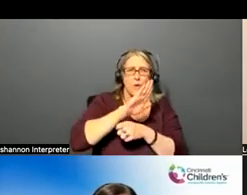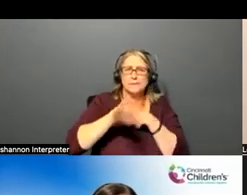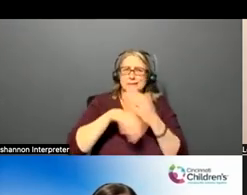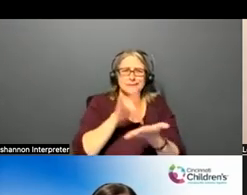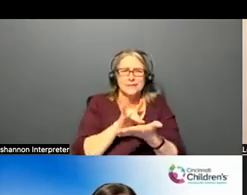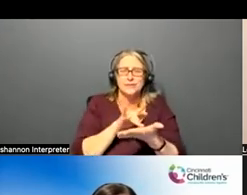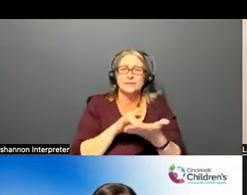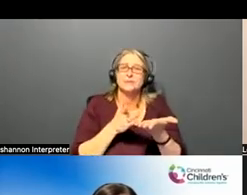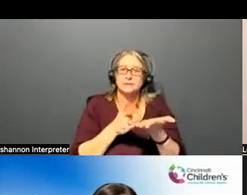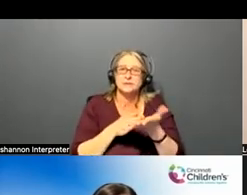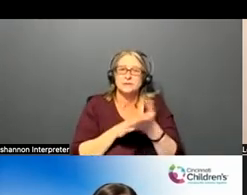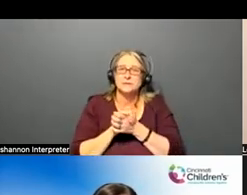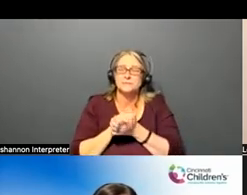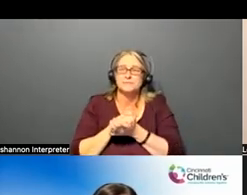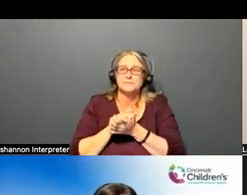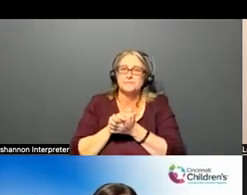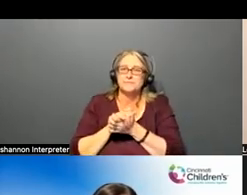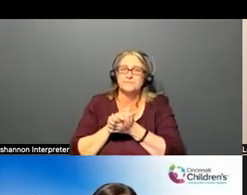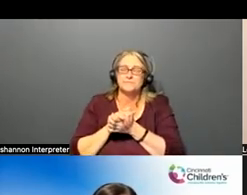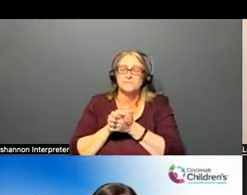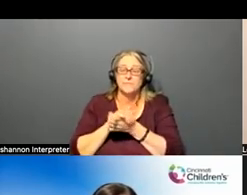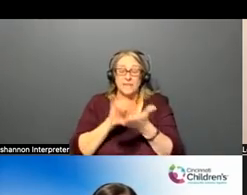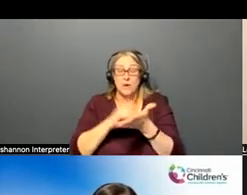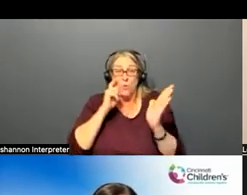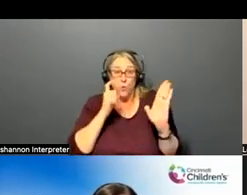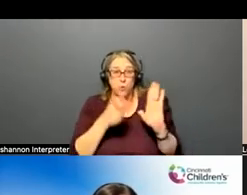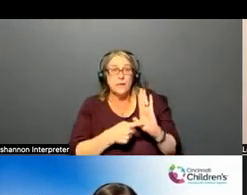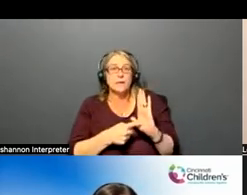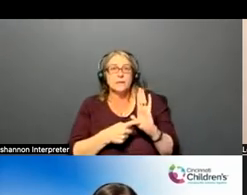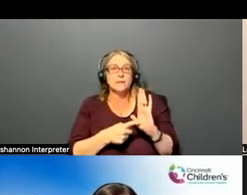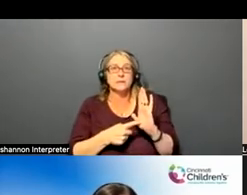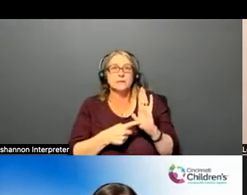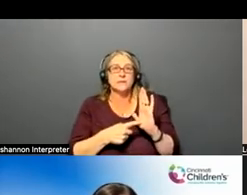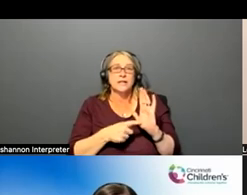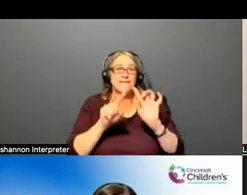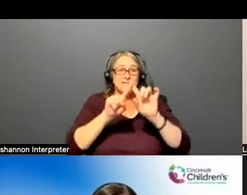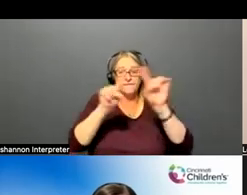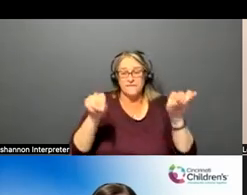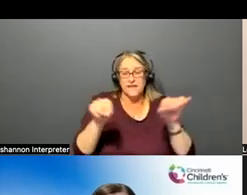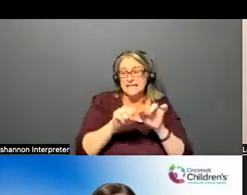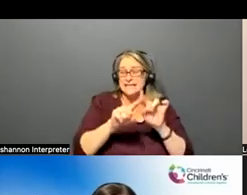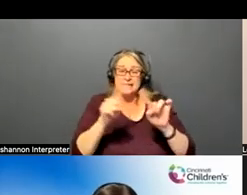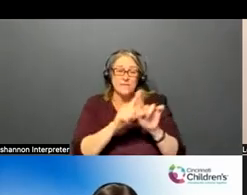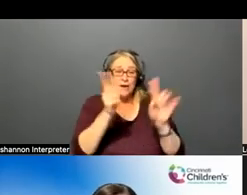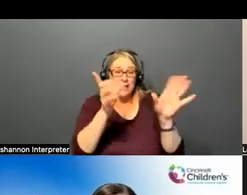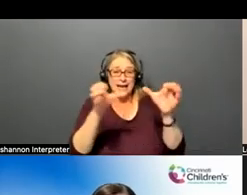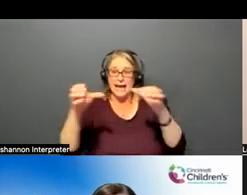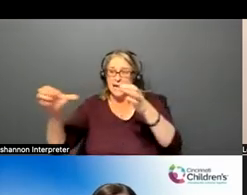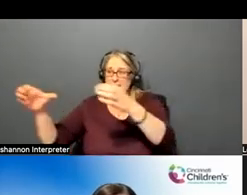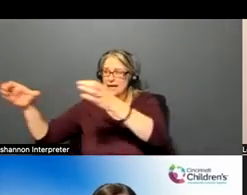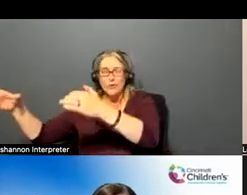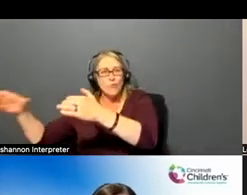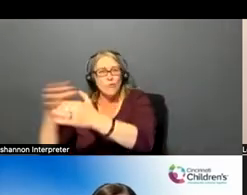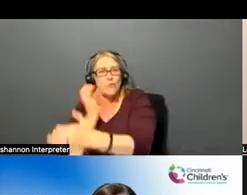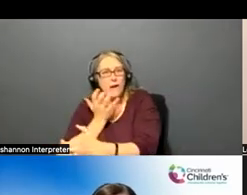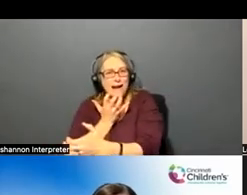think that piece of it, of recognizing that just because people fit into these different categories doesn't mean